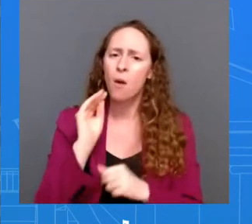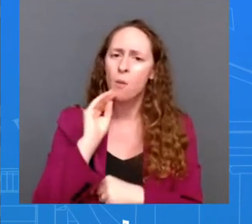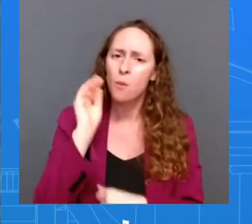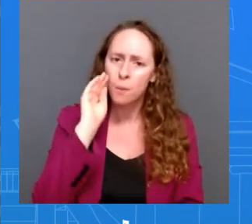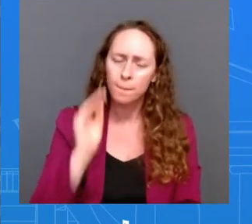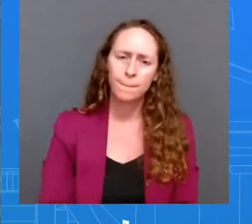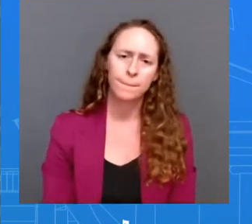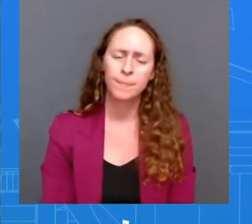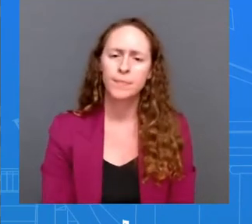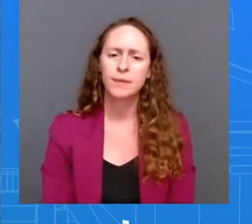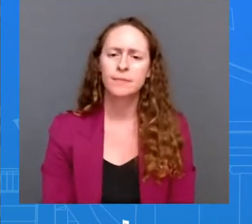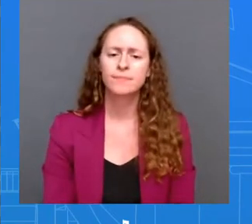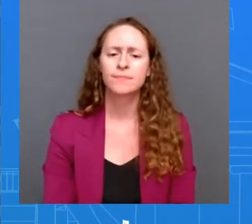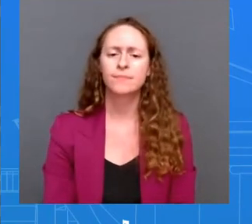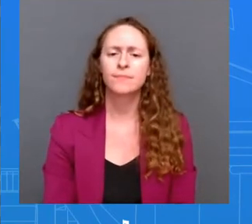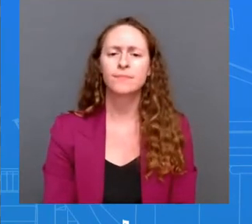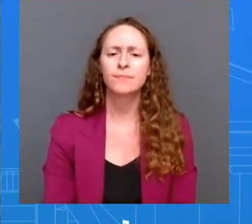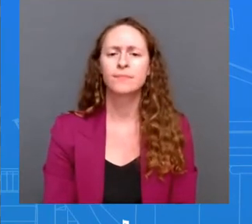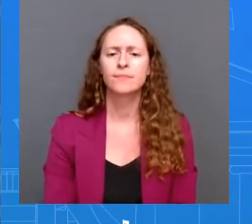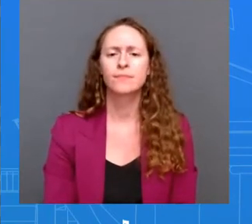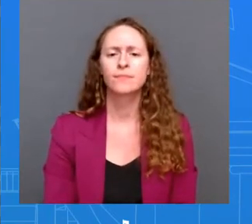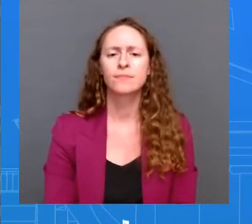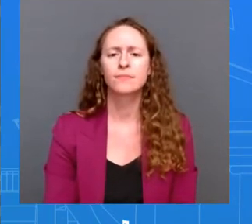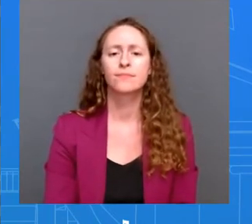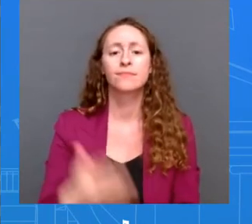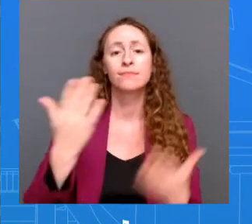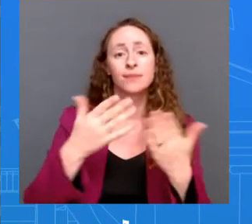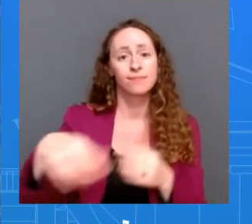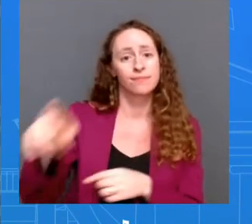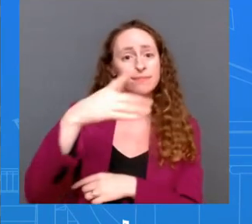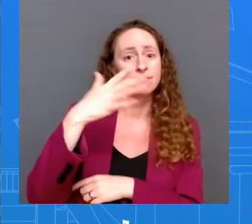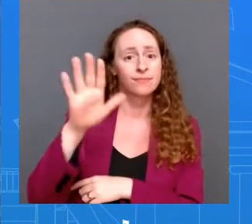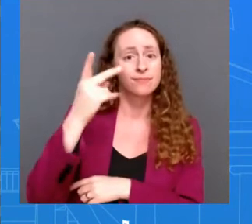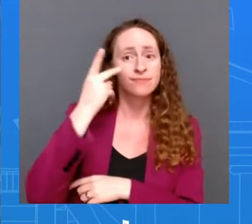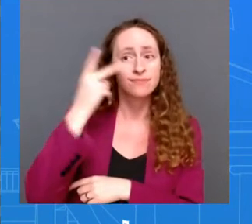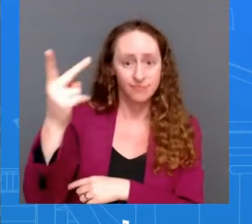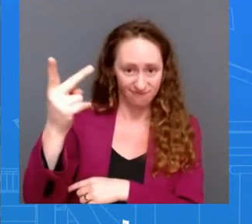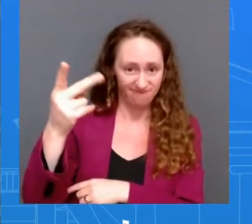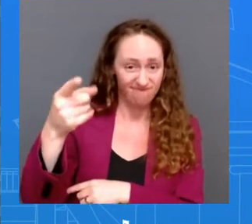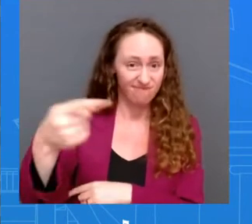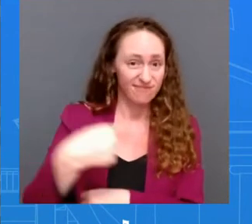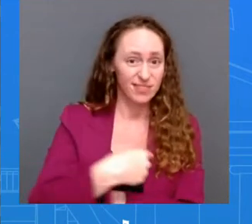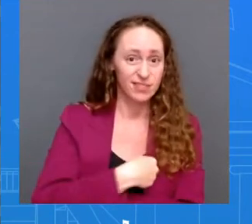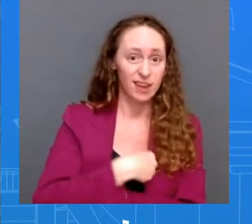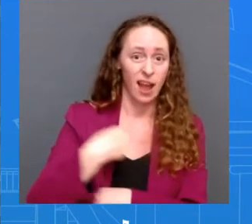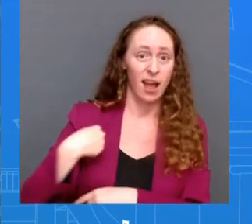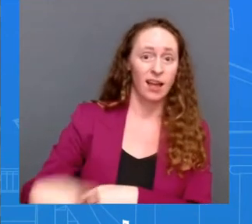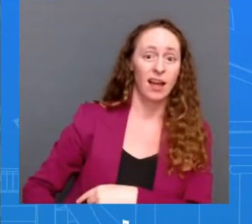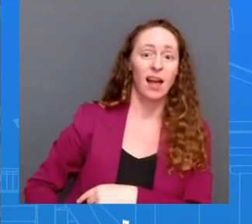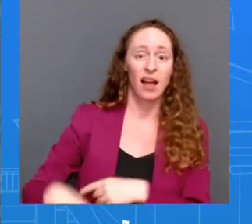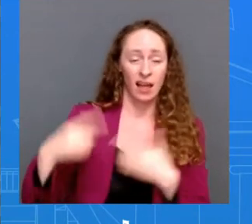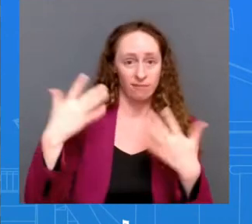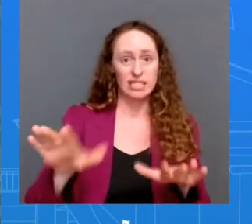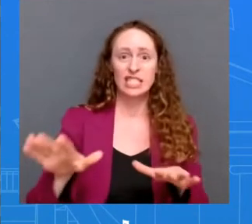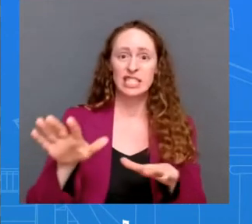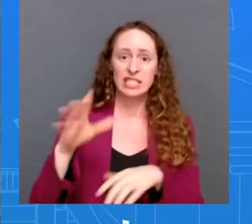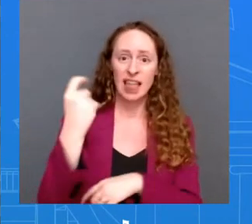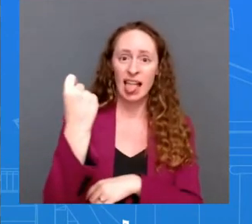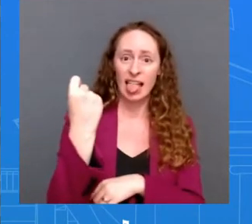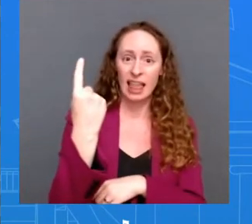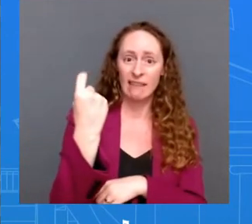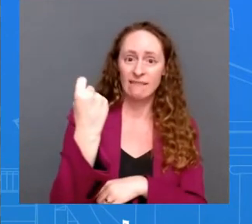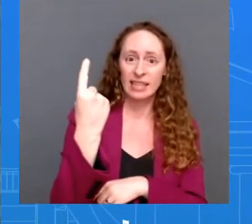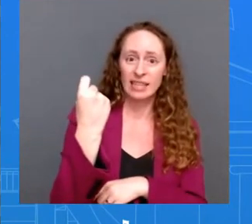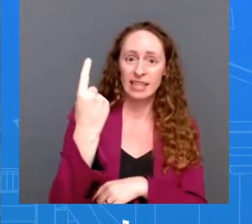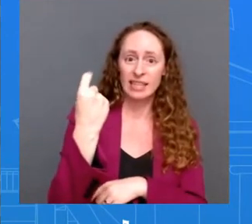China launched 11 ballistic missiles towards Taiwan. To speak on this and other foreign policy news of the day,